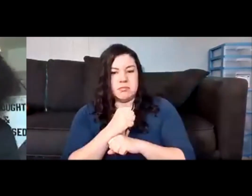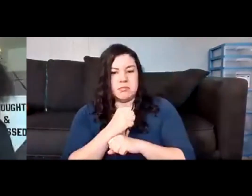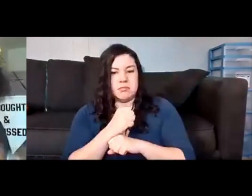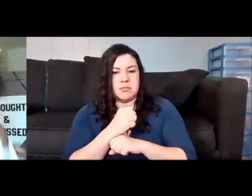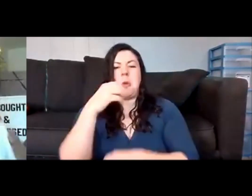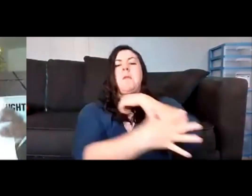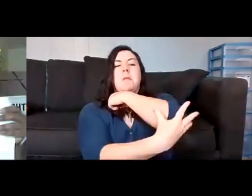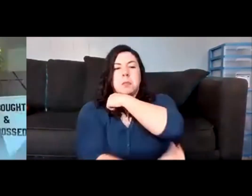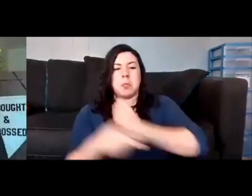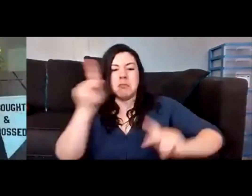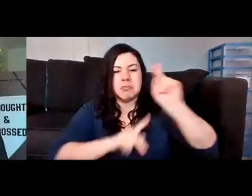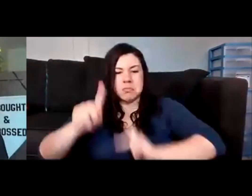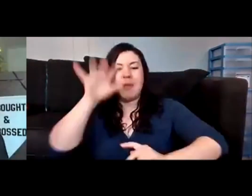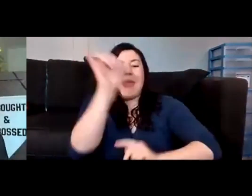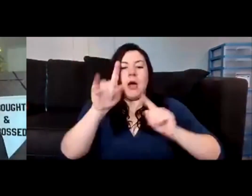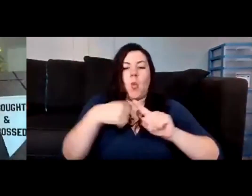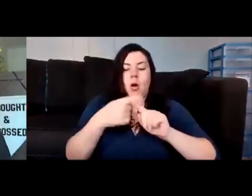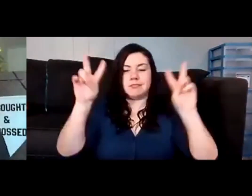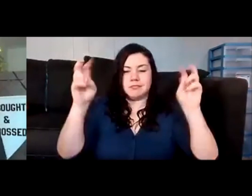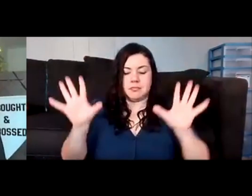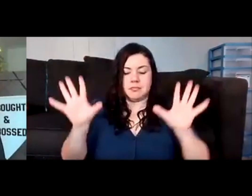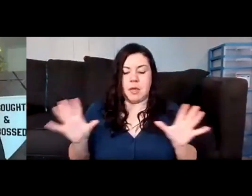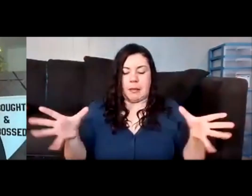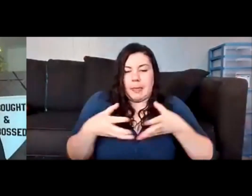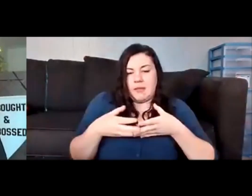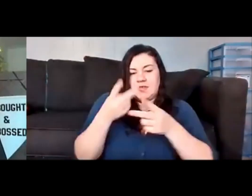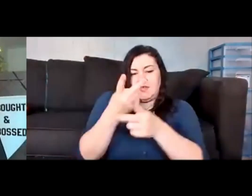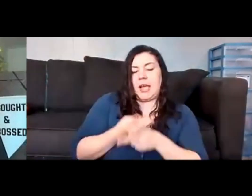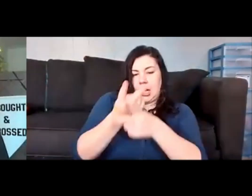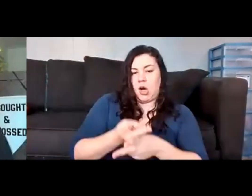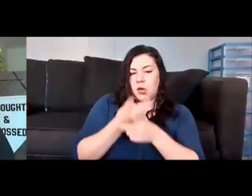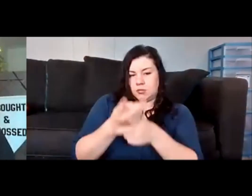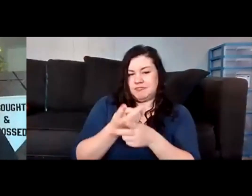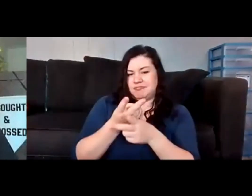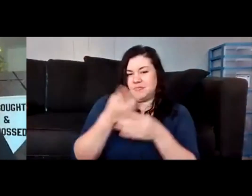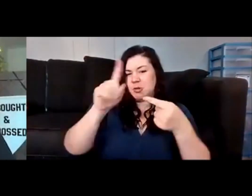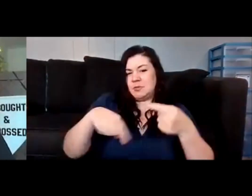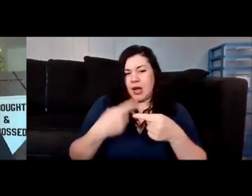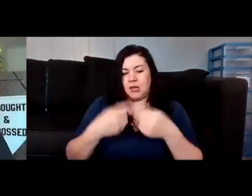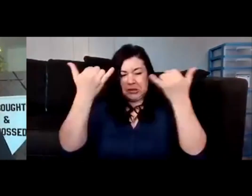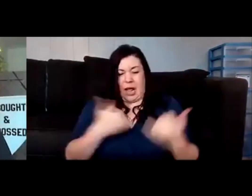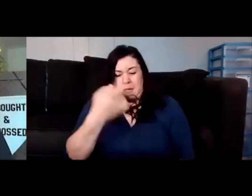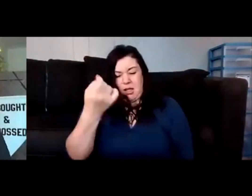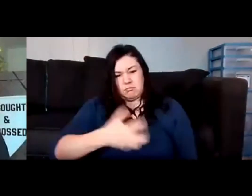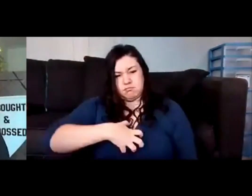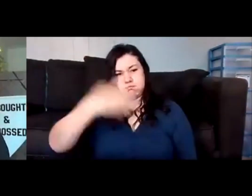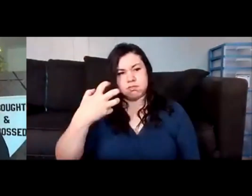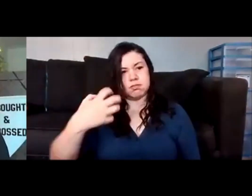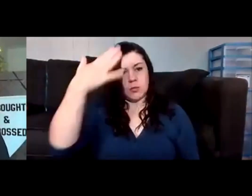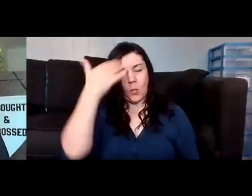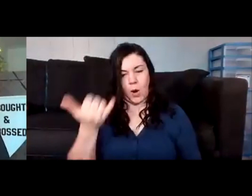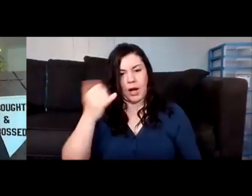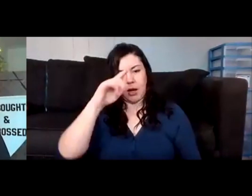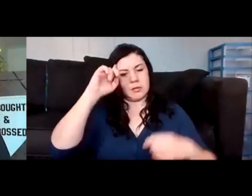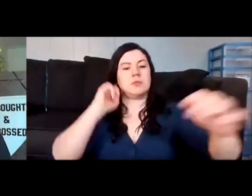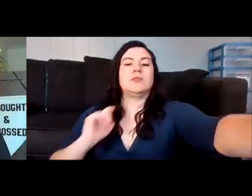what collective care is about, okay? So I'm starting the day off a little heated, and I wanted to make a point because I